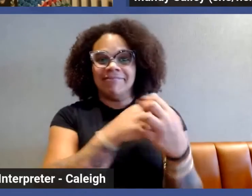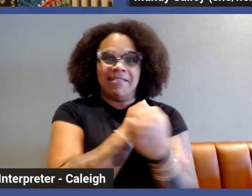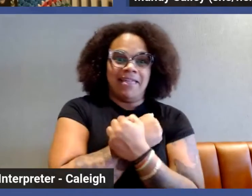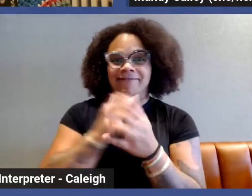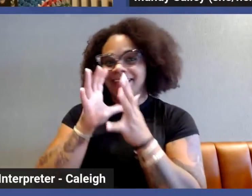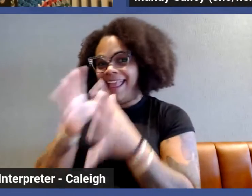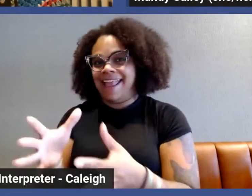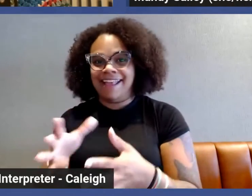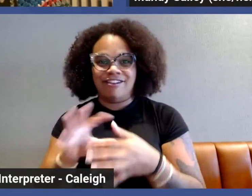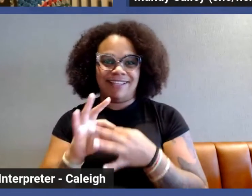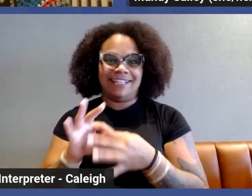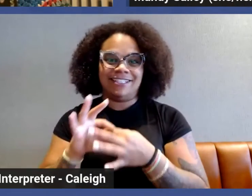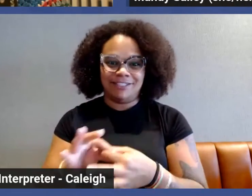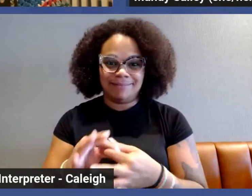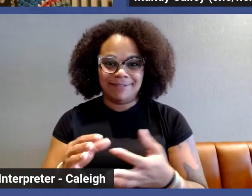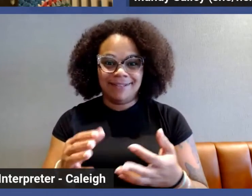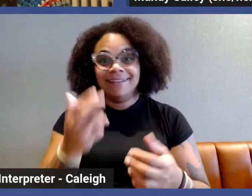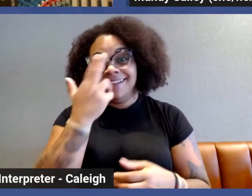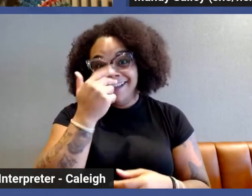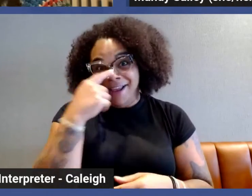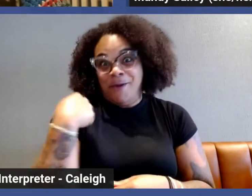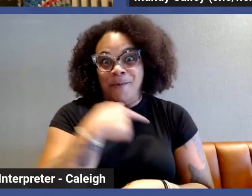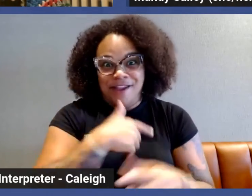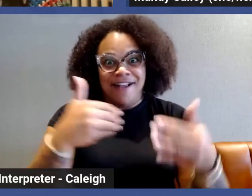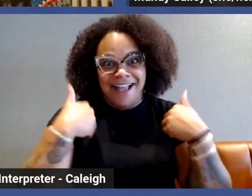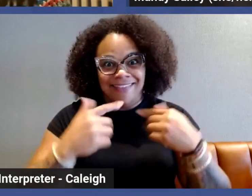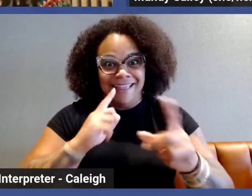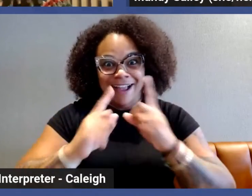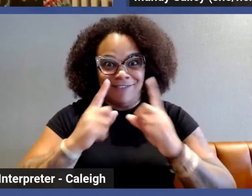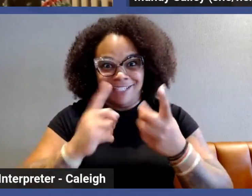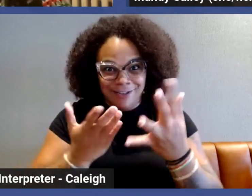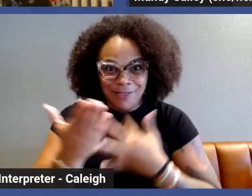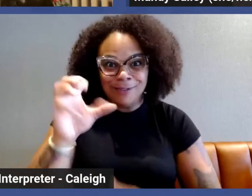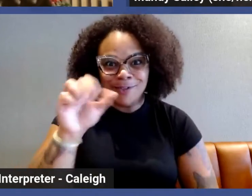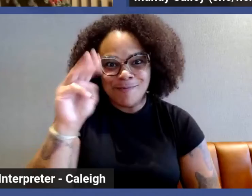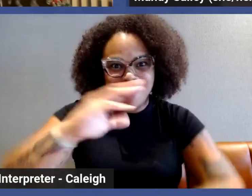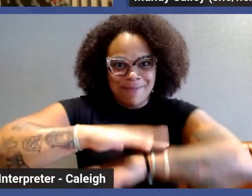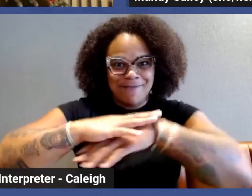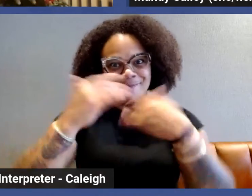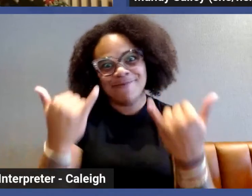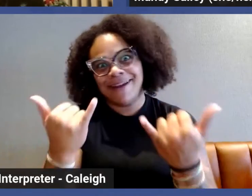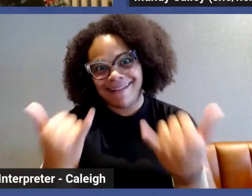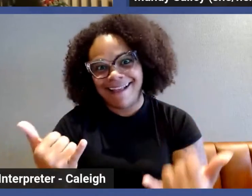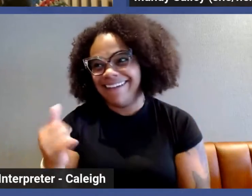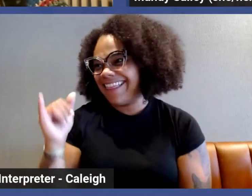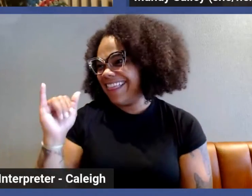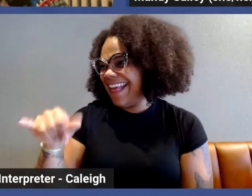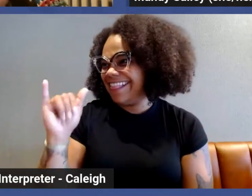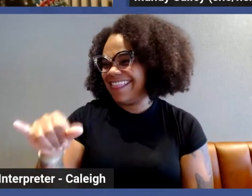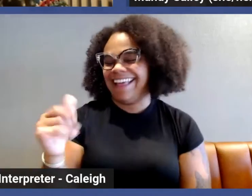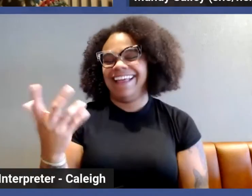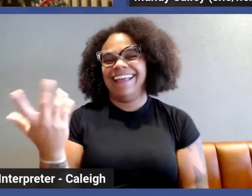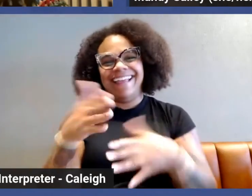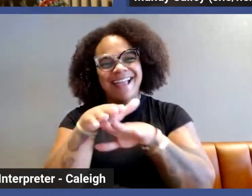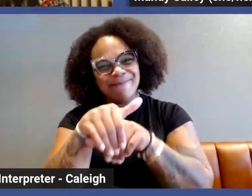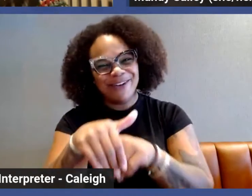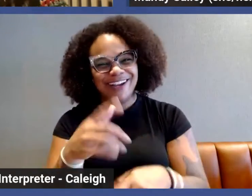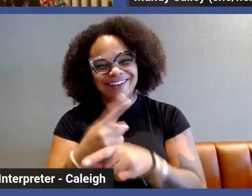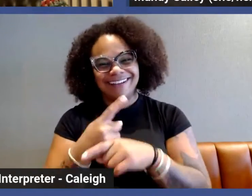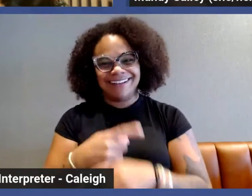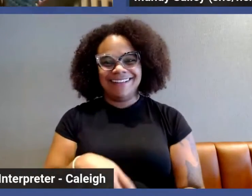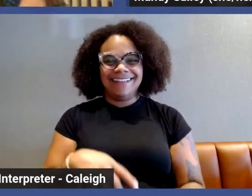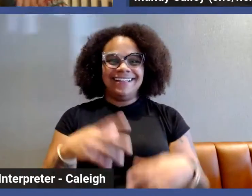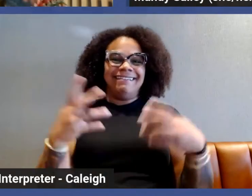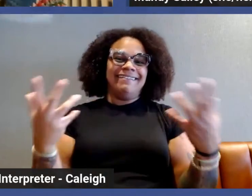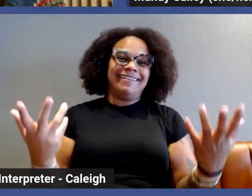we have a conversation on a social media platform. Right. Yeah. The hypocrisy. it's not lost Participate in on me